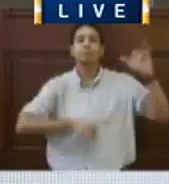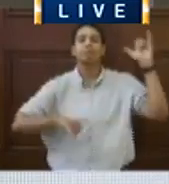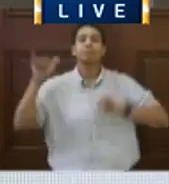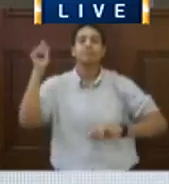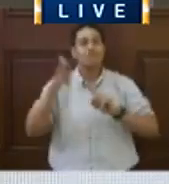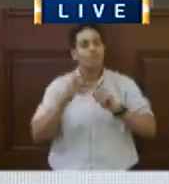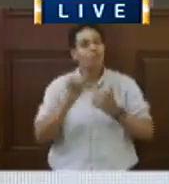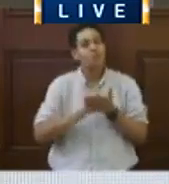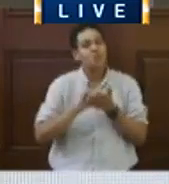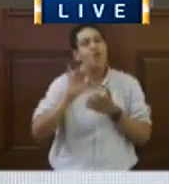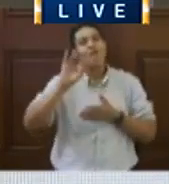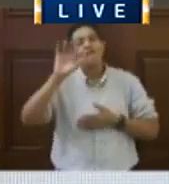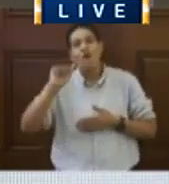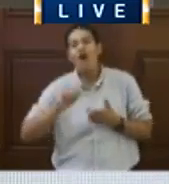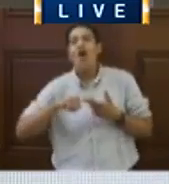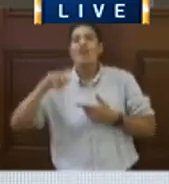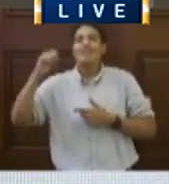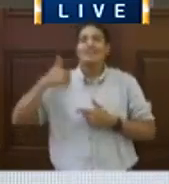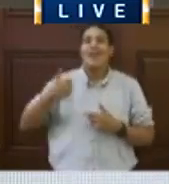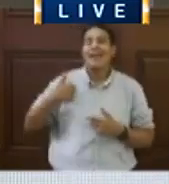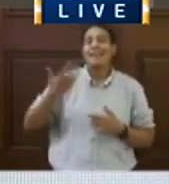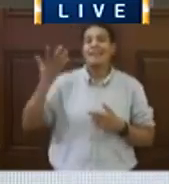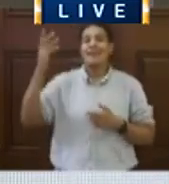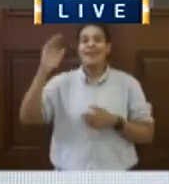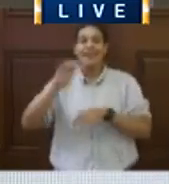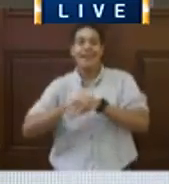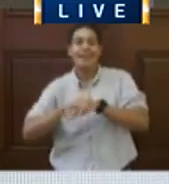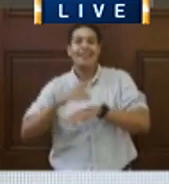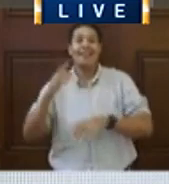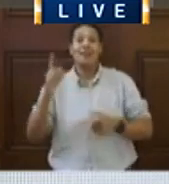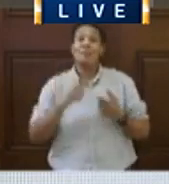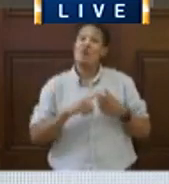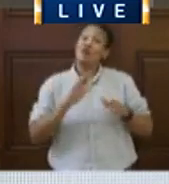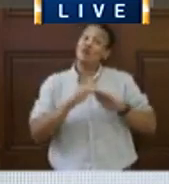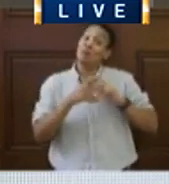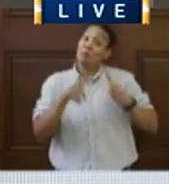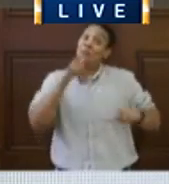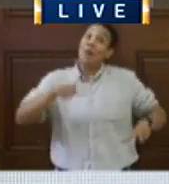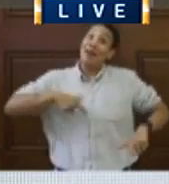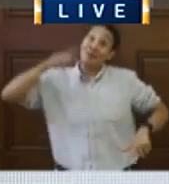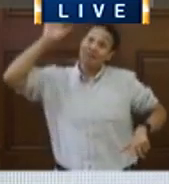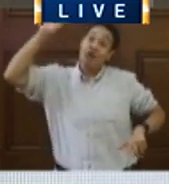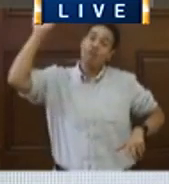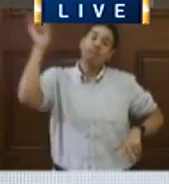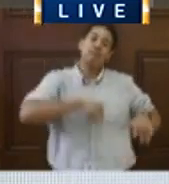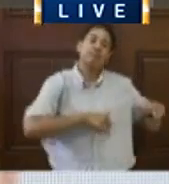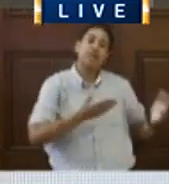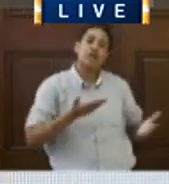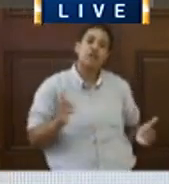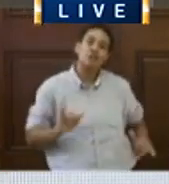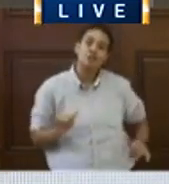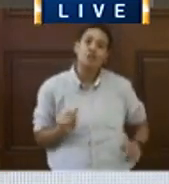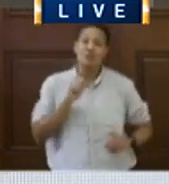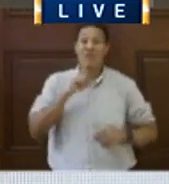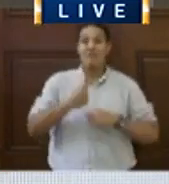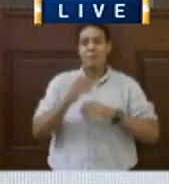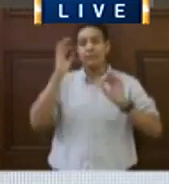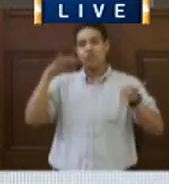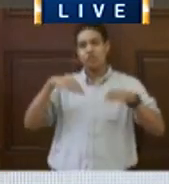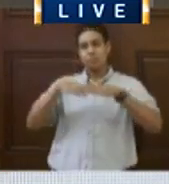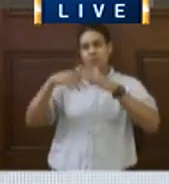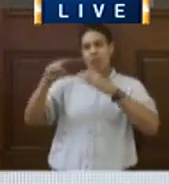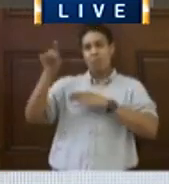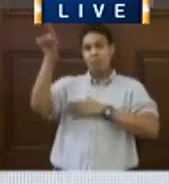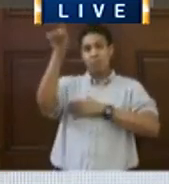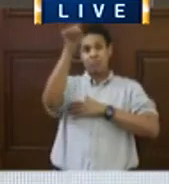and citizens who come, because we have to be making decisions based upon what is happening in other countries. So there are a